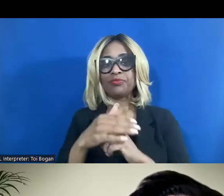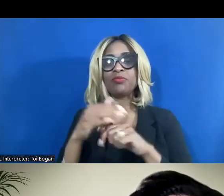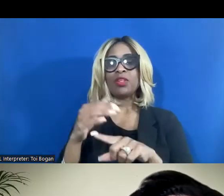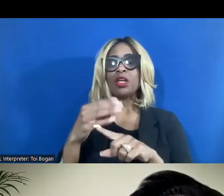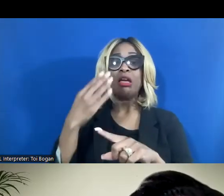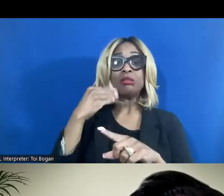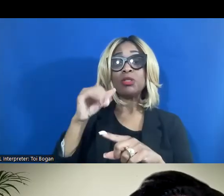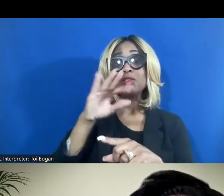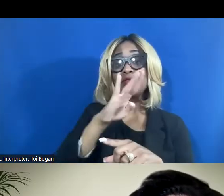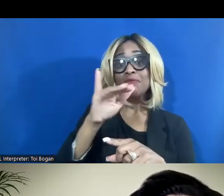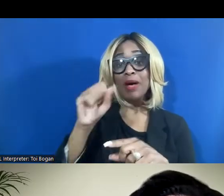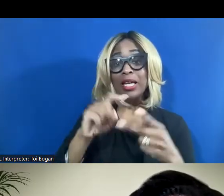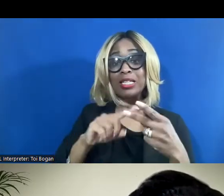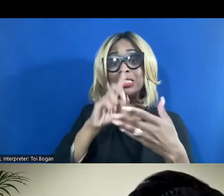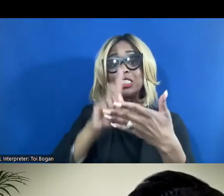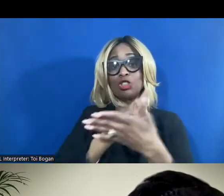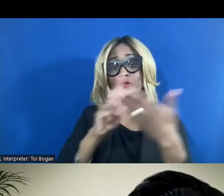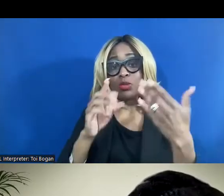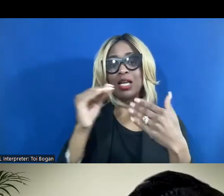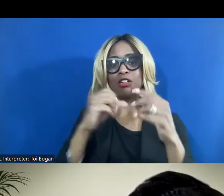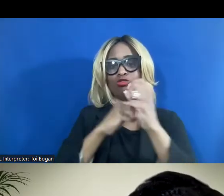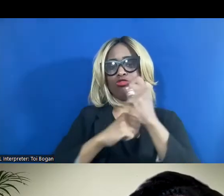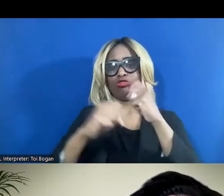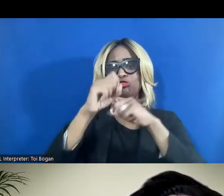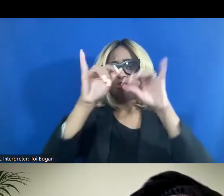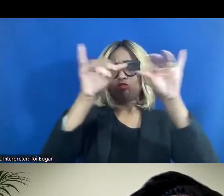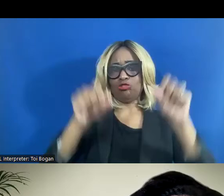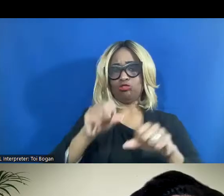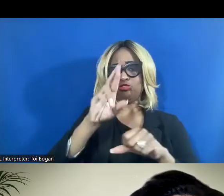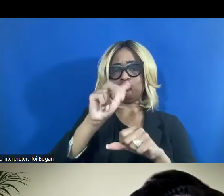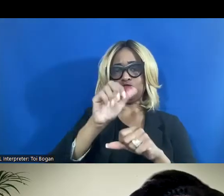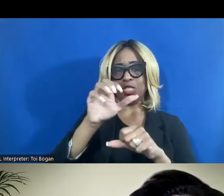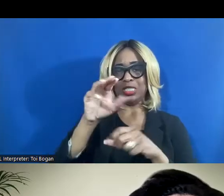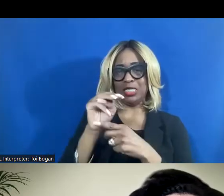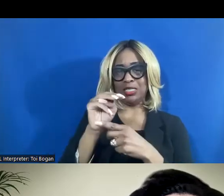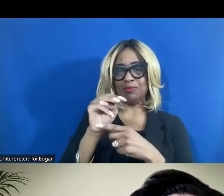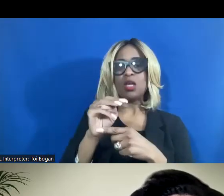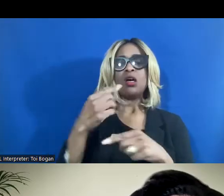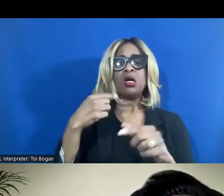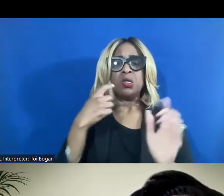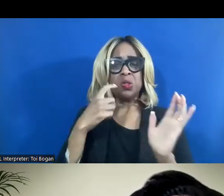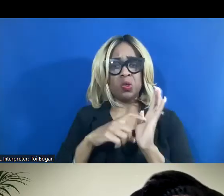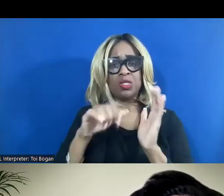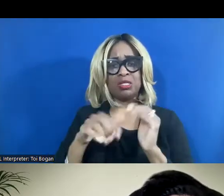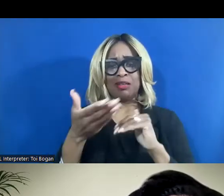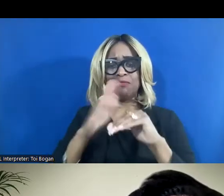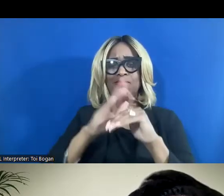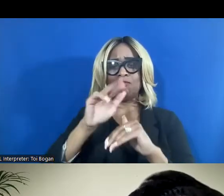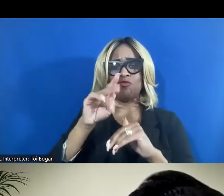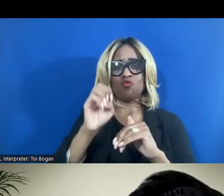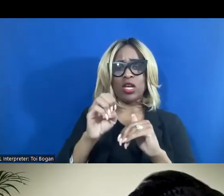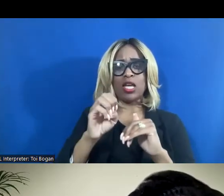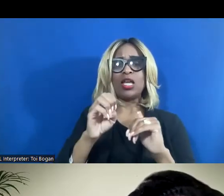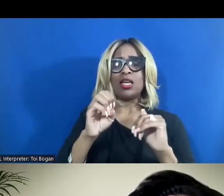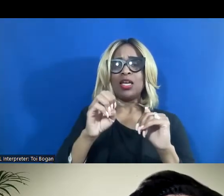bias, discrimination, and structural racism that we see these increased rates of maternal mortality among Black